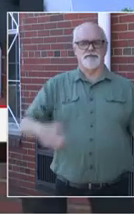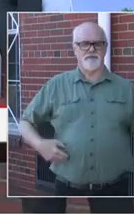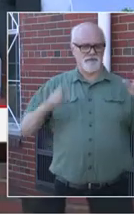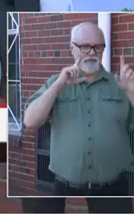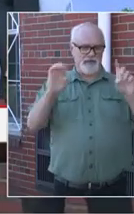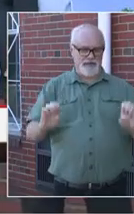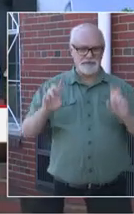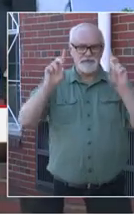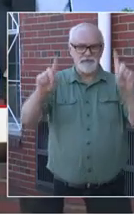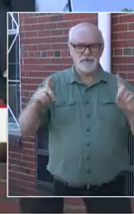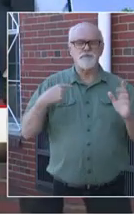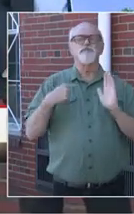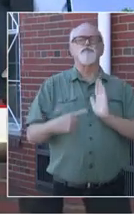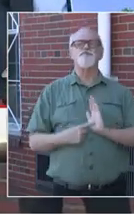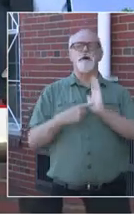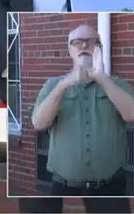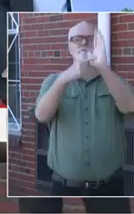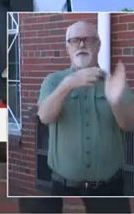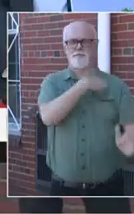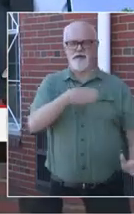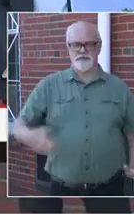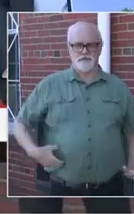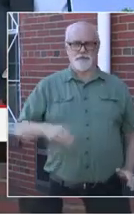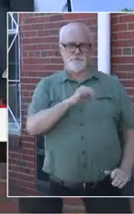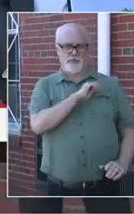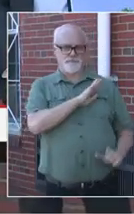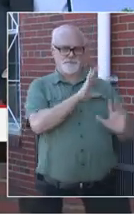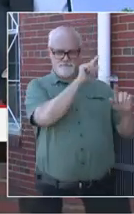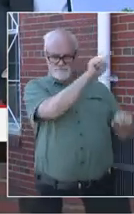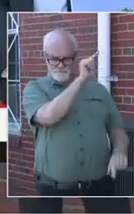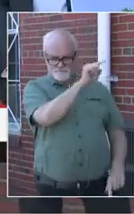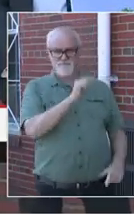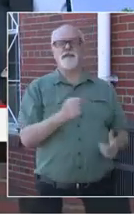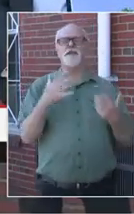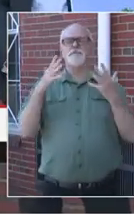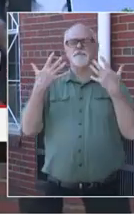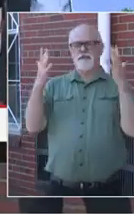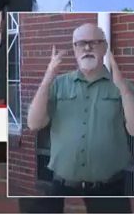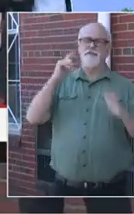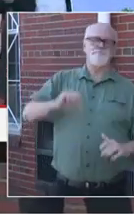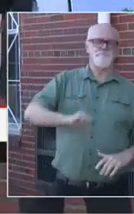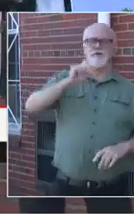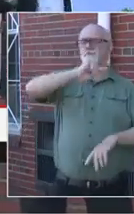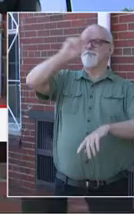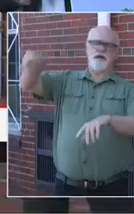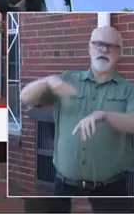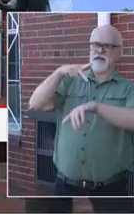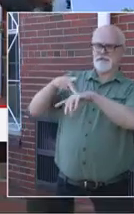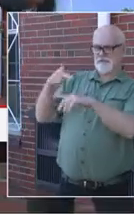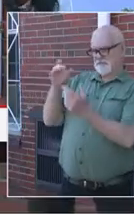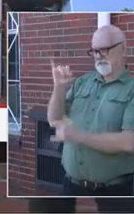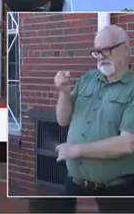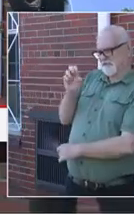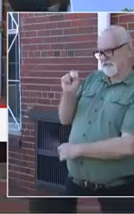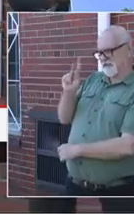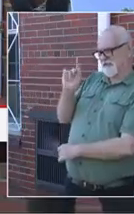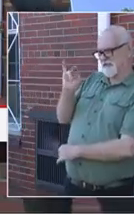Muriel Bowser. Let's give it up again for Principal Jenkins, a longtime DCPS leader.